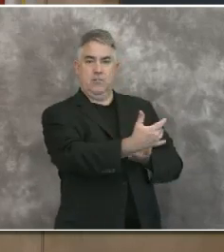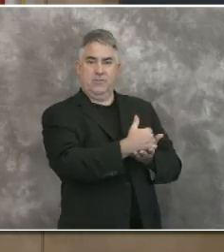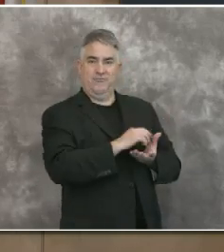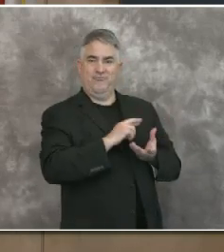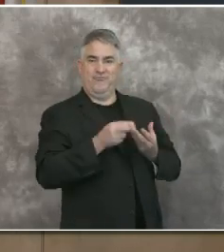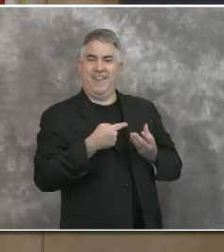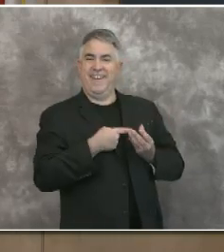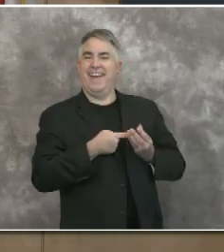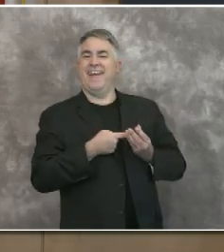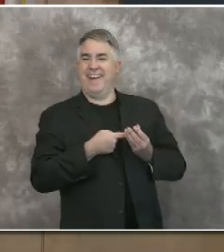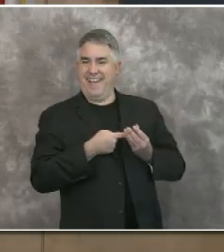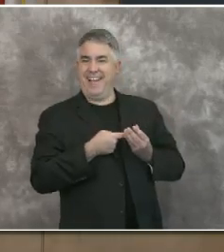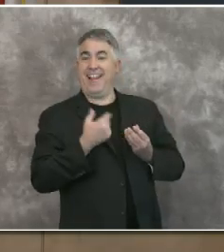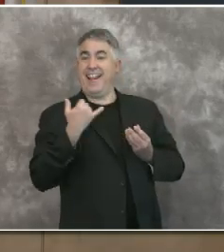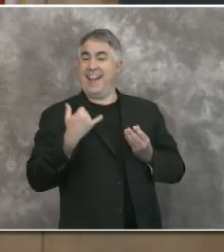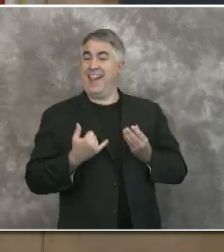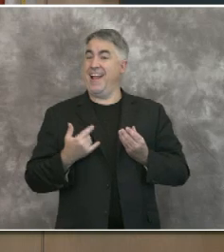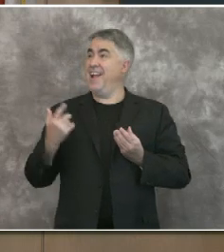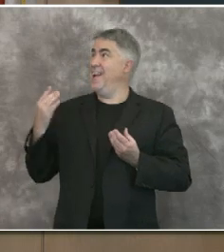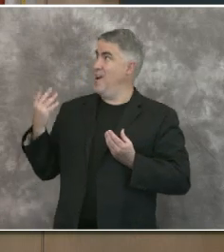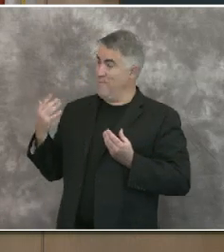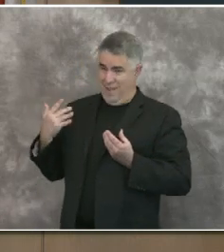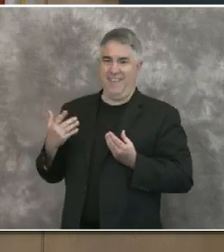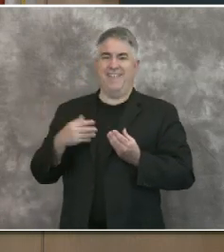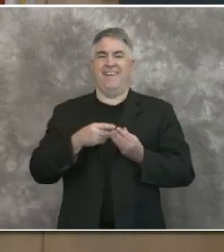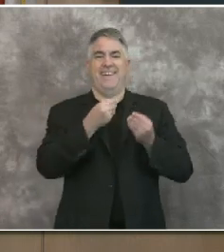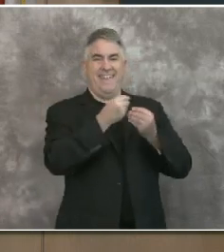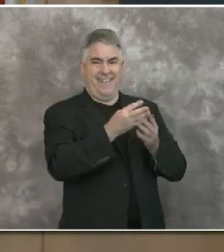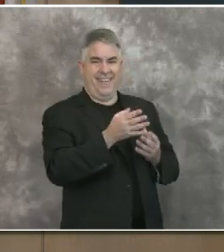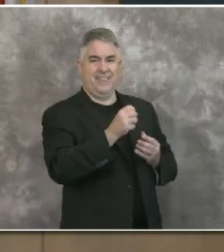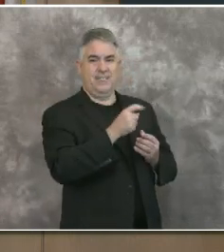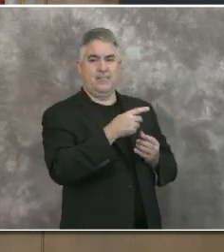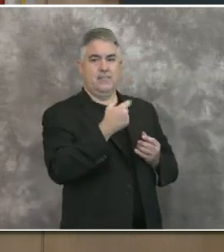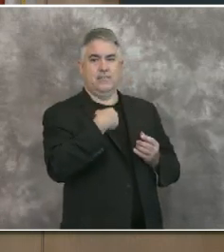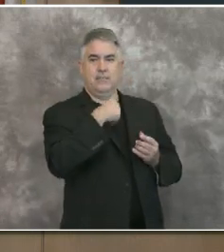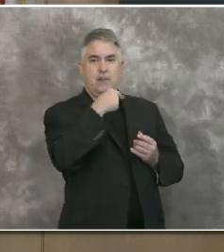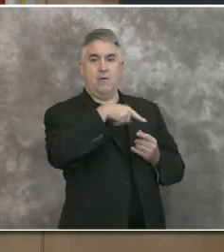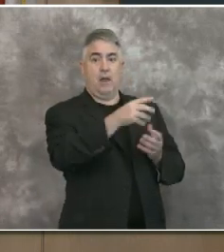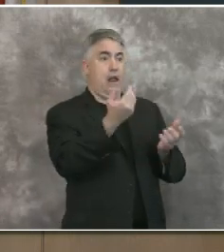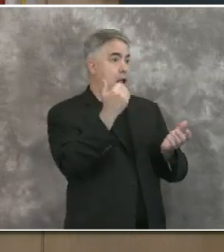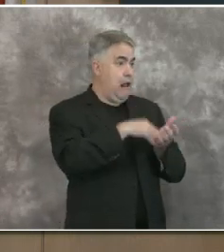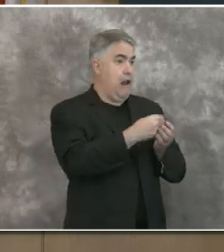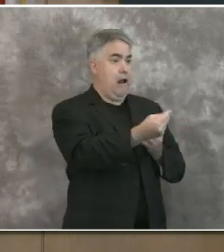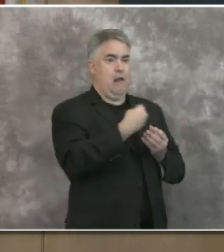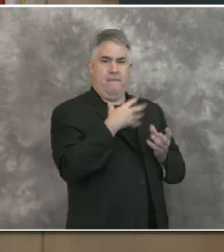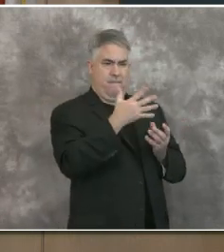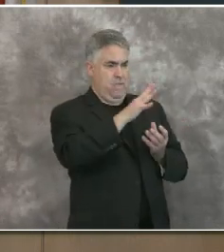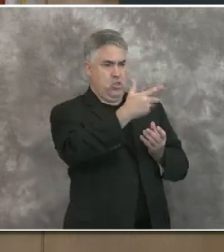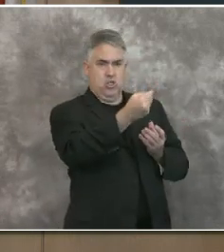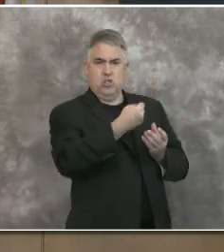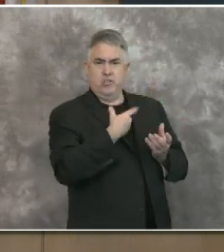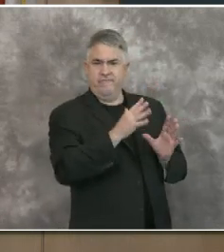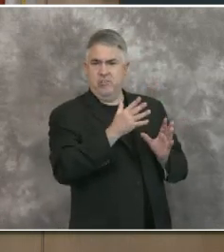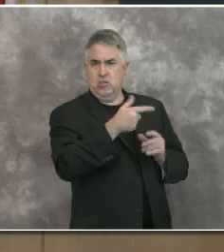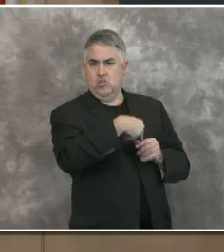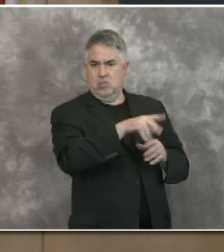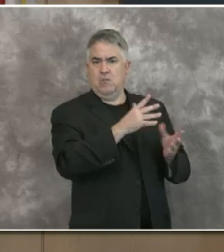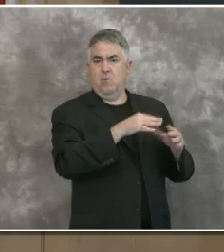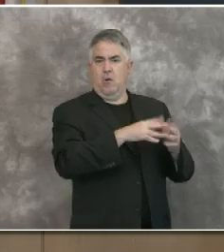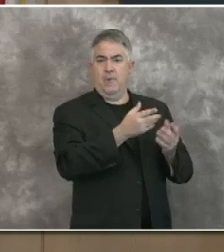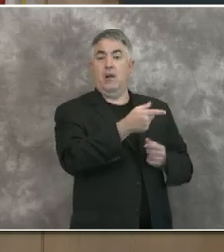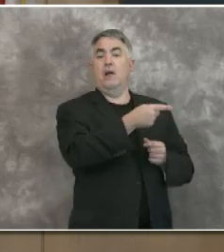But now that we are moving all the way through stage 2, we are not requiring them to submit them to us. They need to prepare them, they need to post